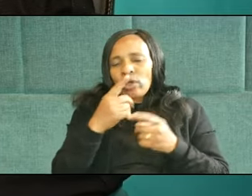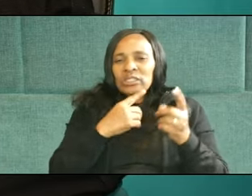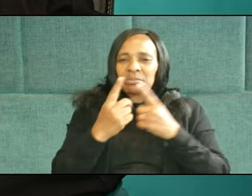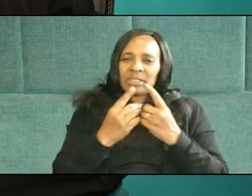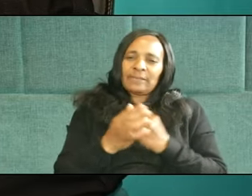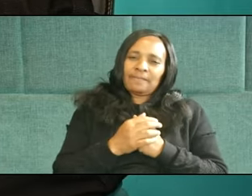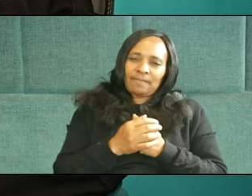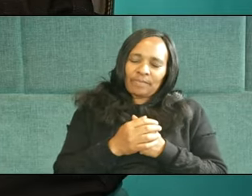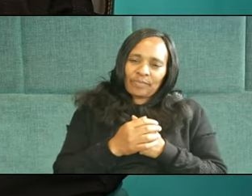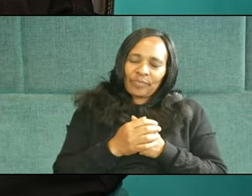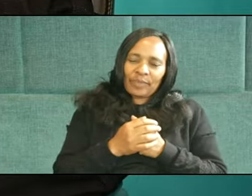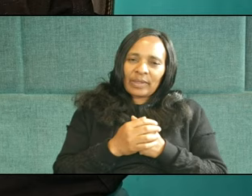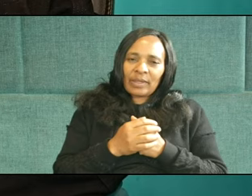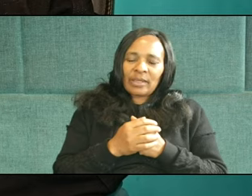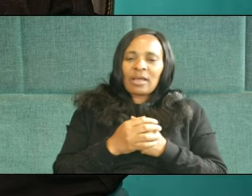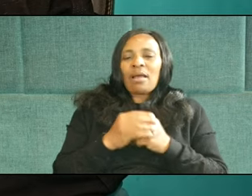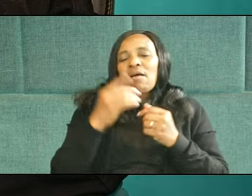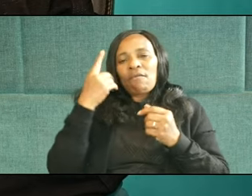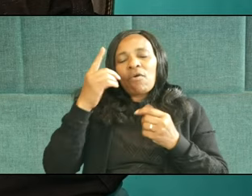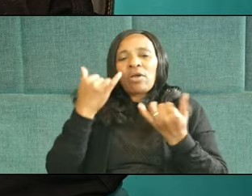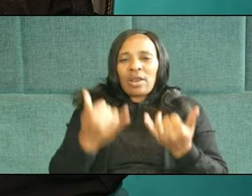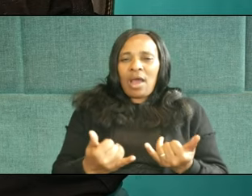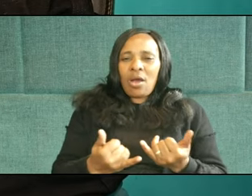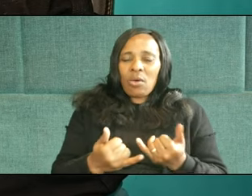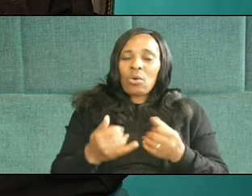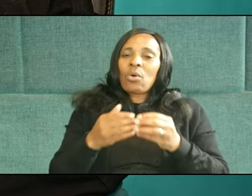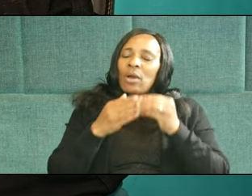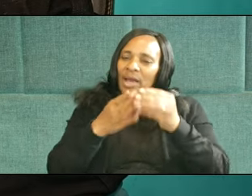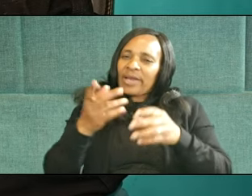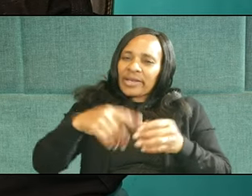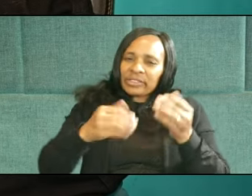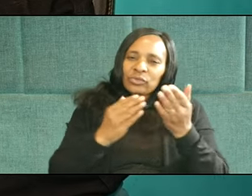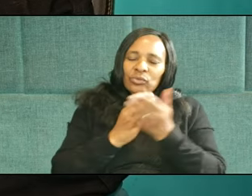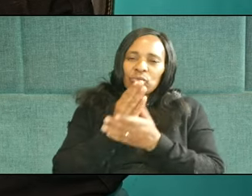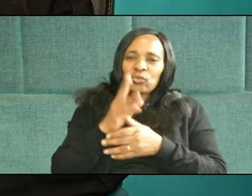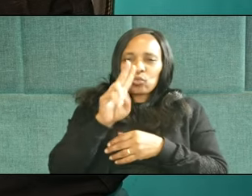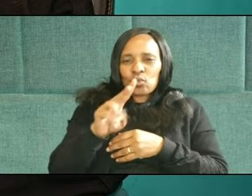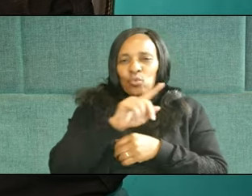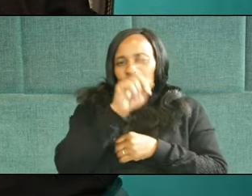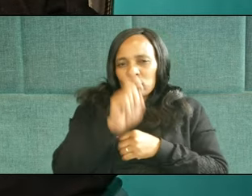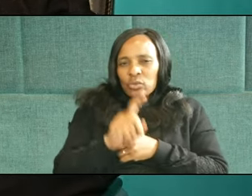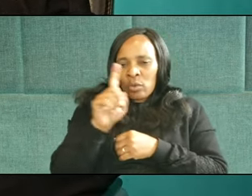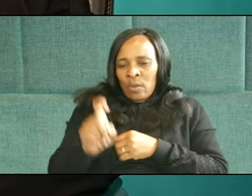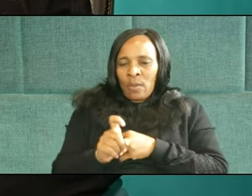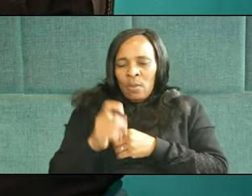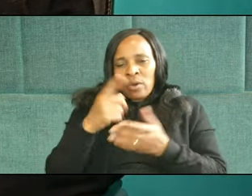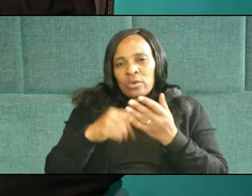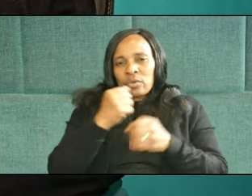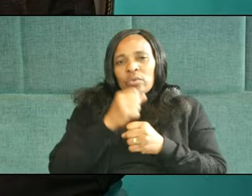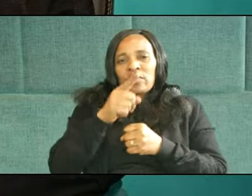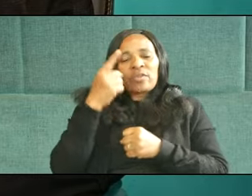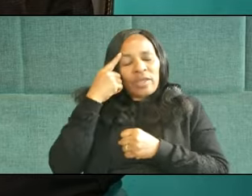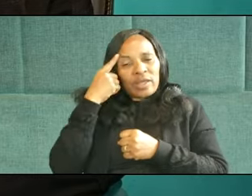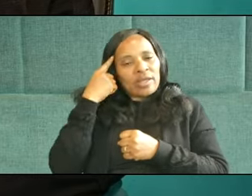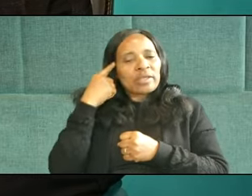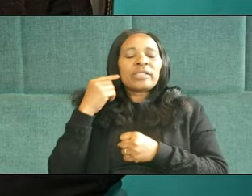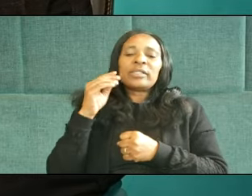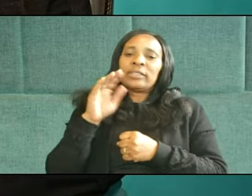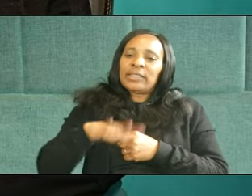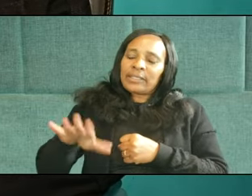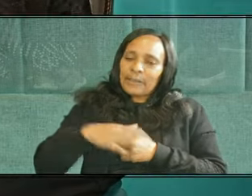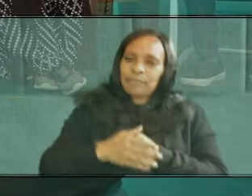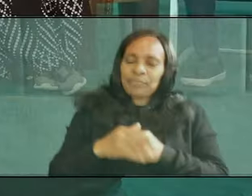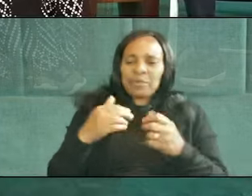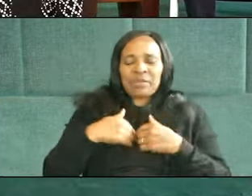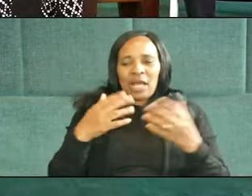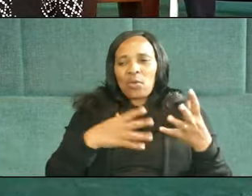Mm-hmm. All right? Yeah. Probably Brenda can just guide us through about two questions from the What Do You Think section. Yeah. So I was